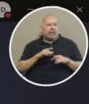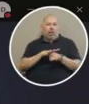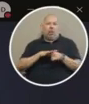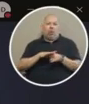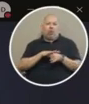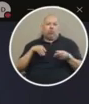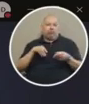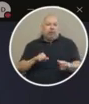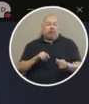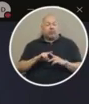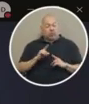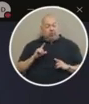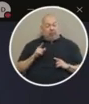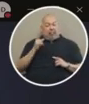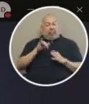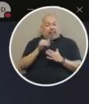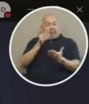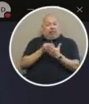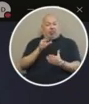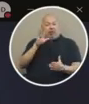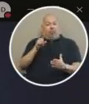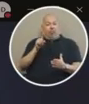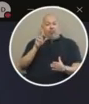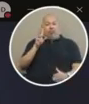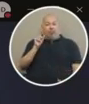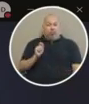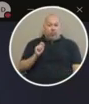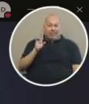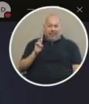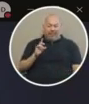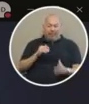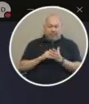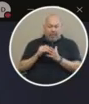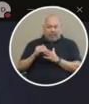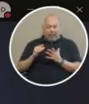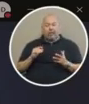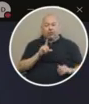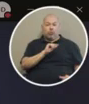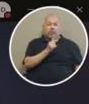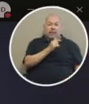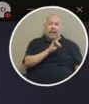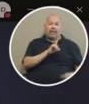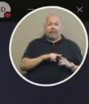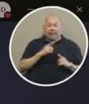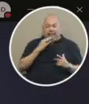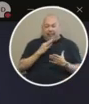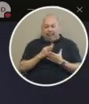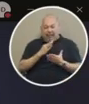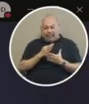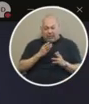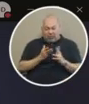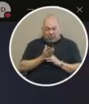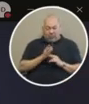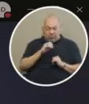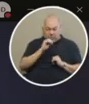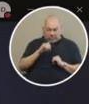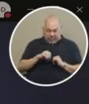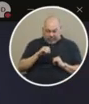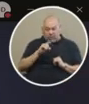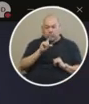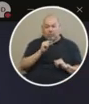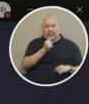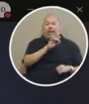share. So half of that, $3.7 billion, is based on calendar year 2018 employments as a percentage of the